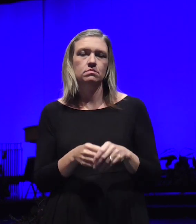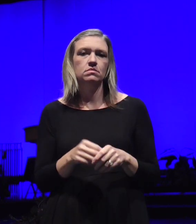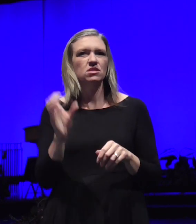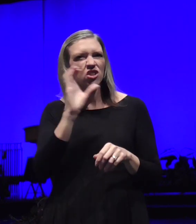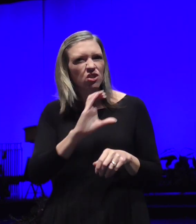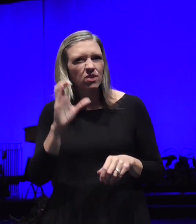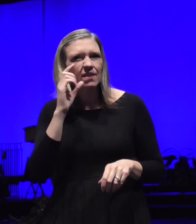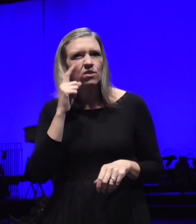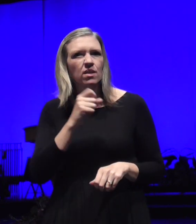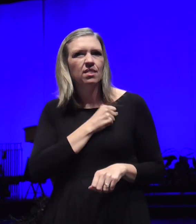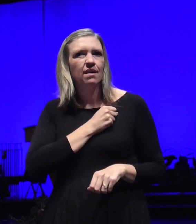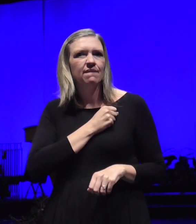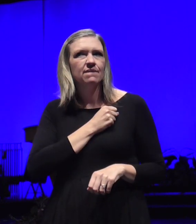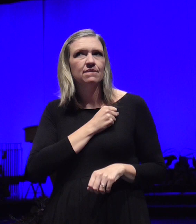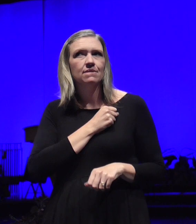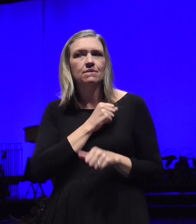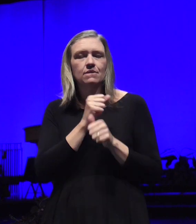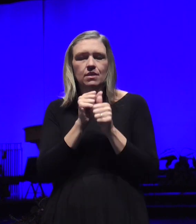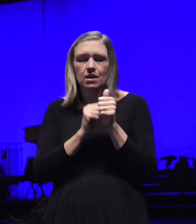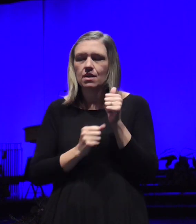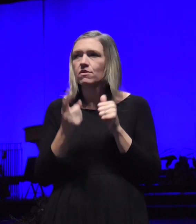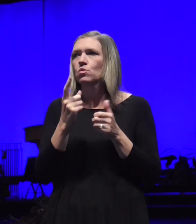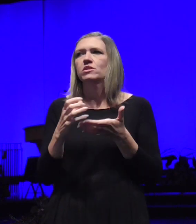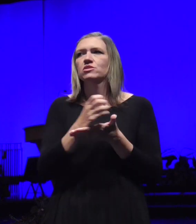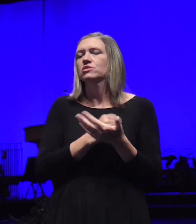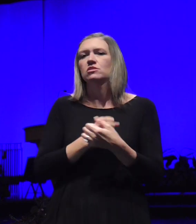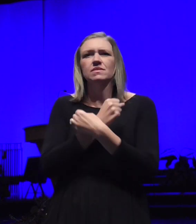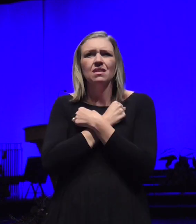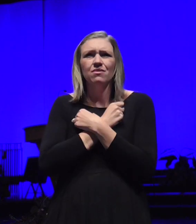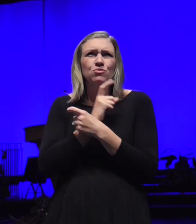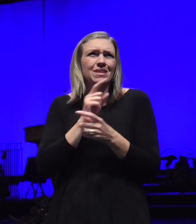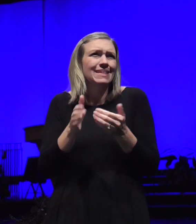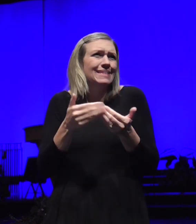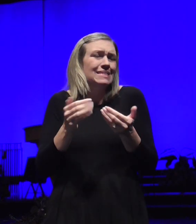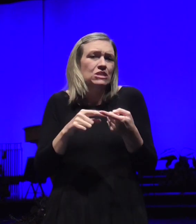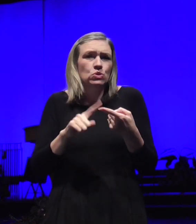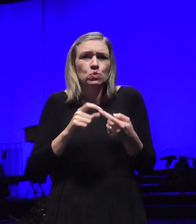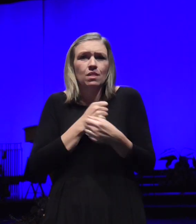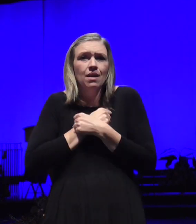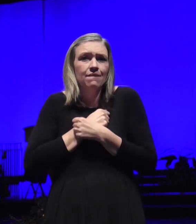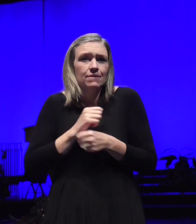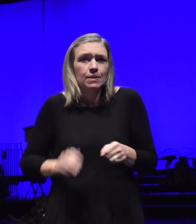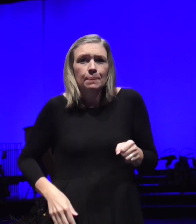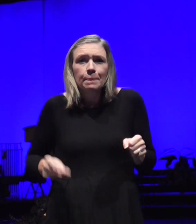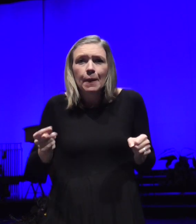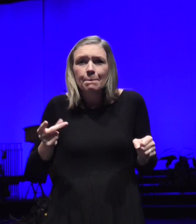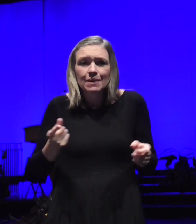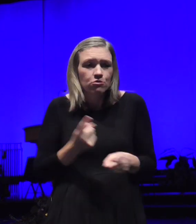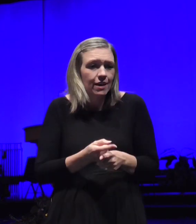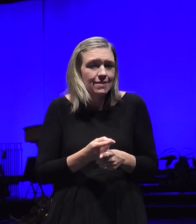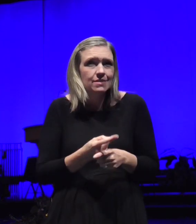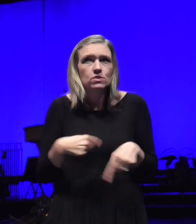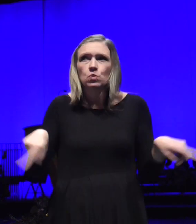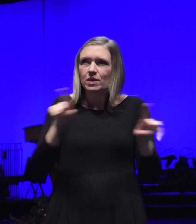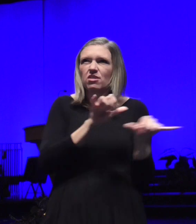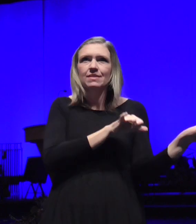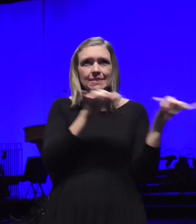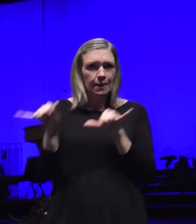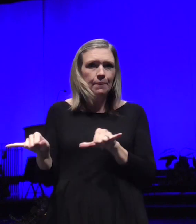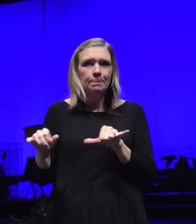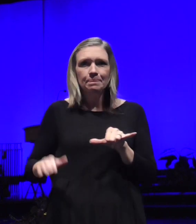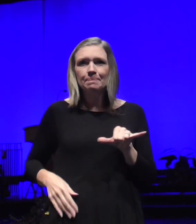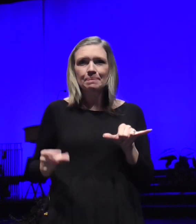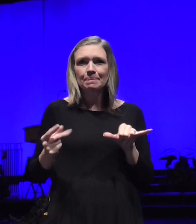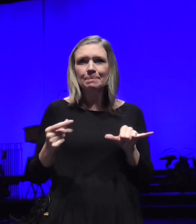looking for love. Everyone deserves love. It's so easy to love a little puppy dog, isn't it? We're all puppy